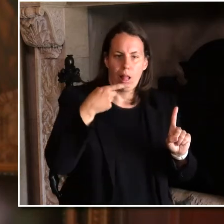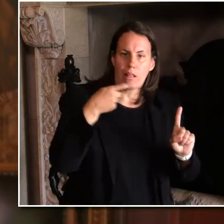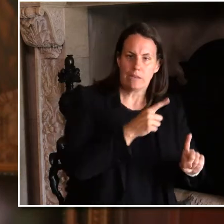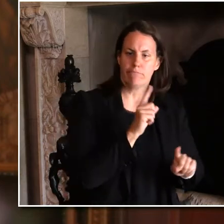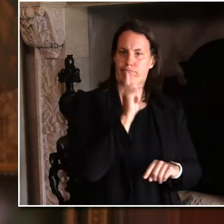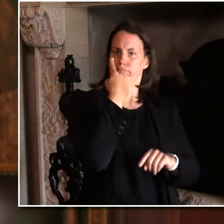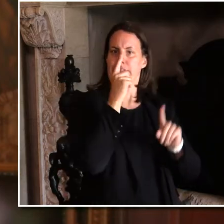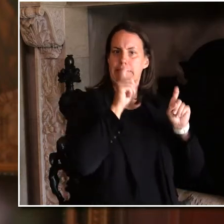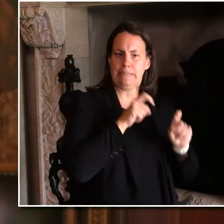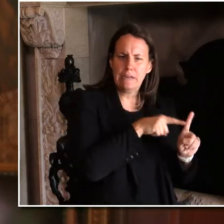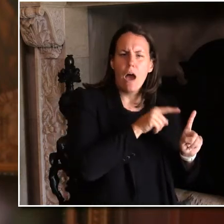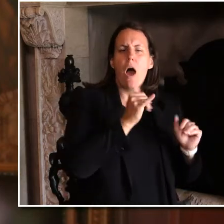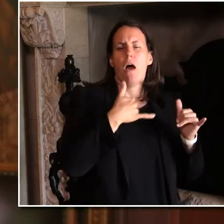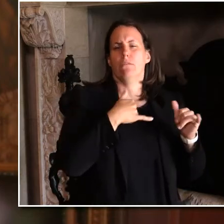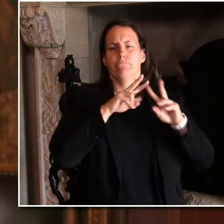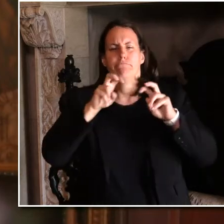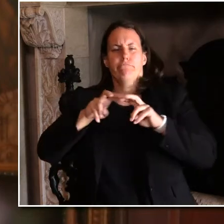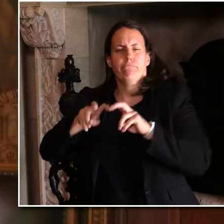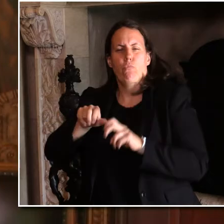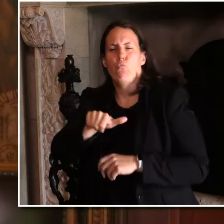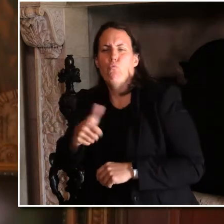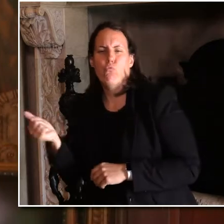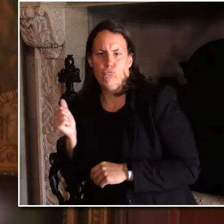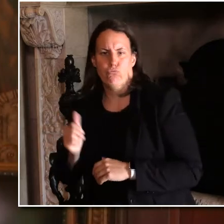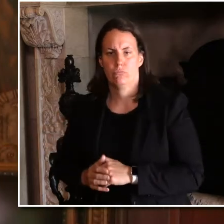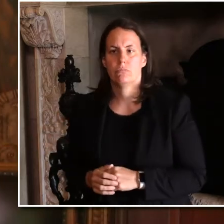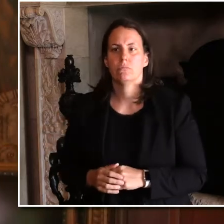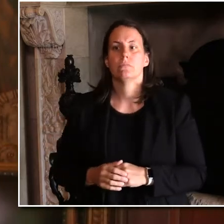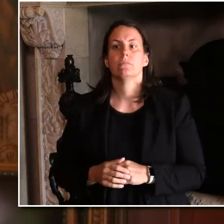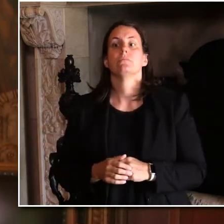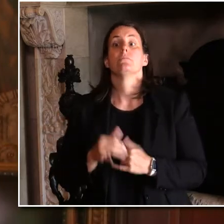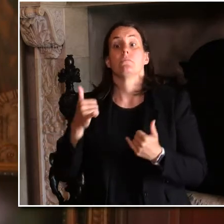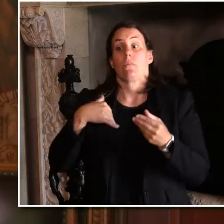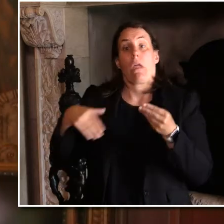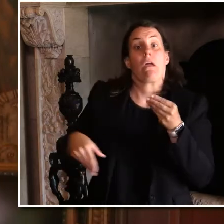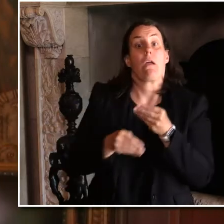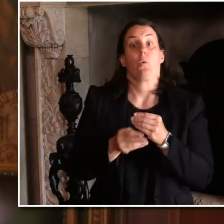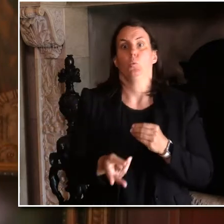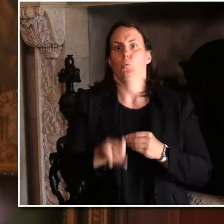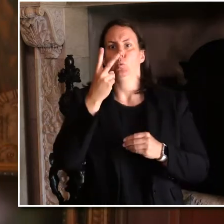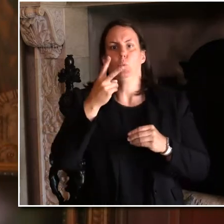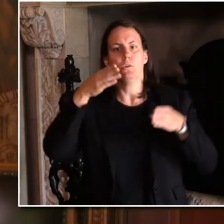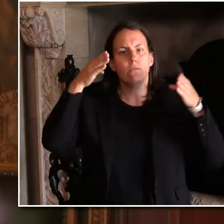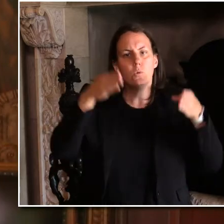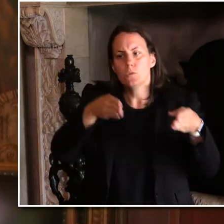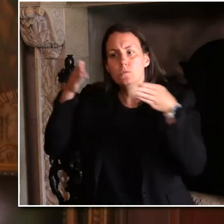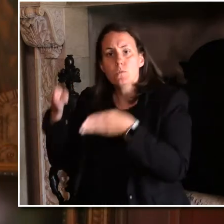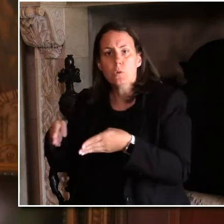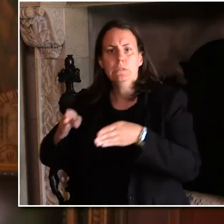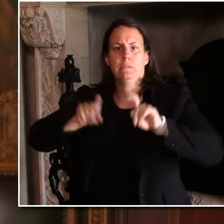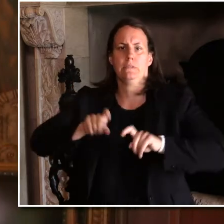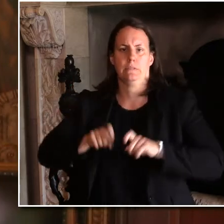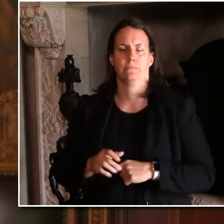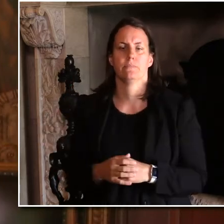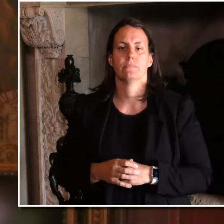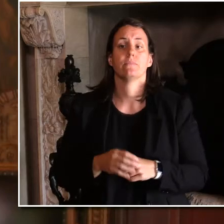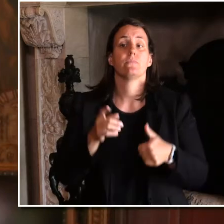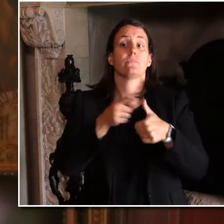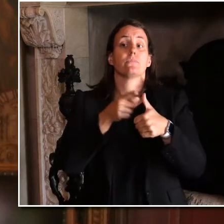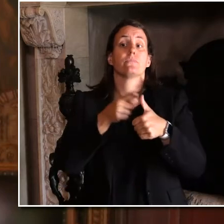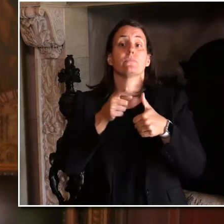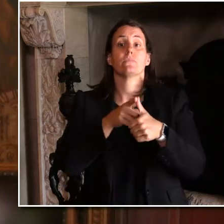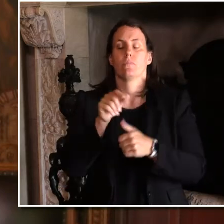track changes in the epidemic in Wisconsin in the coming months. I'm going to briefly describe the first project, which involves antibody